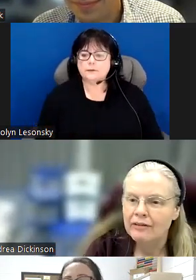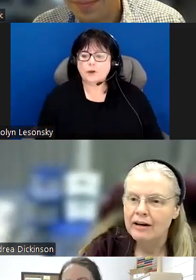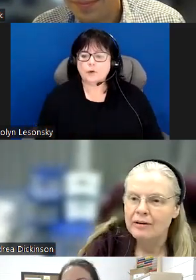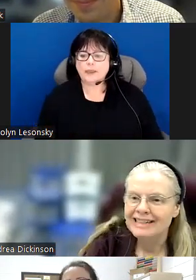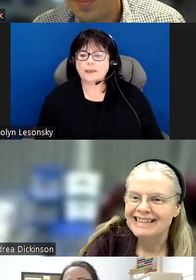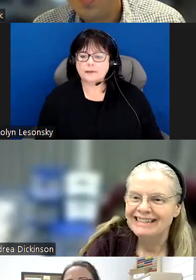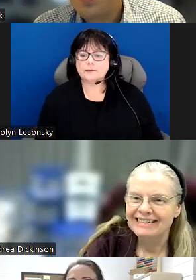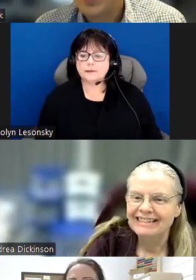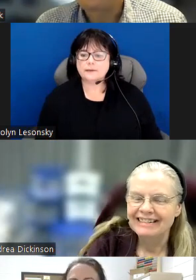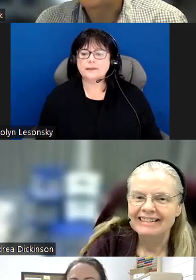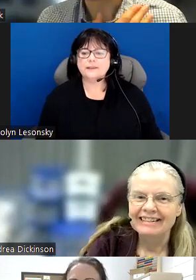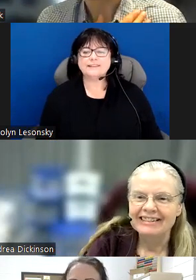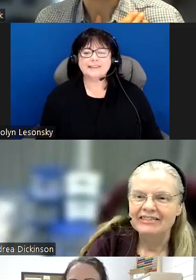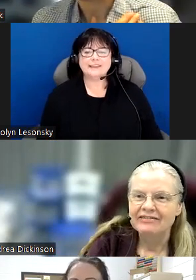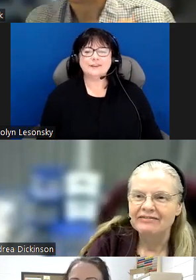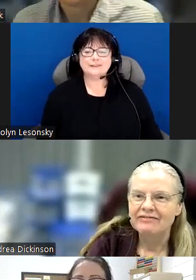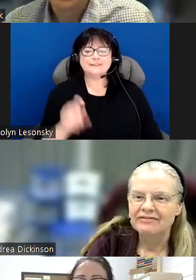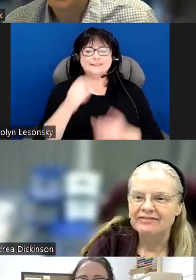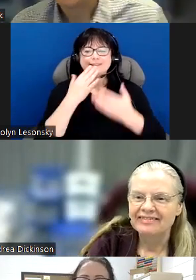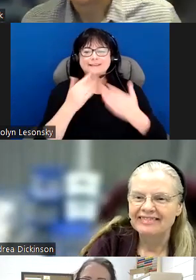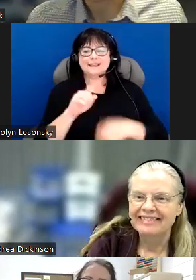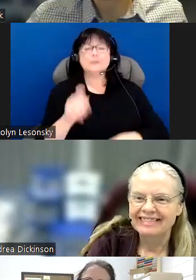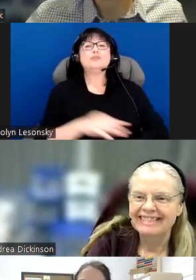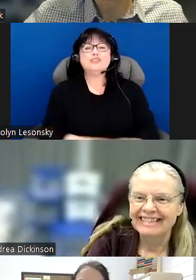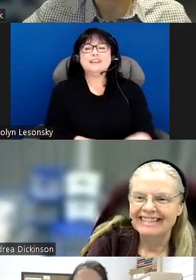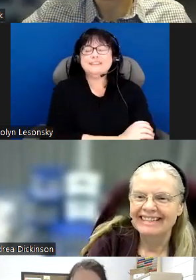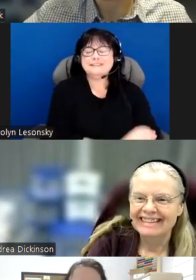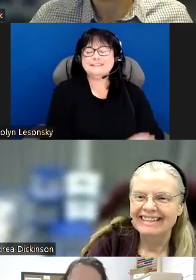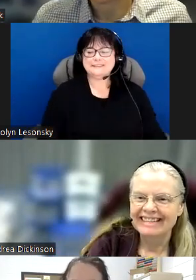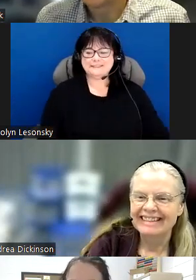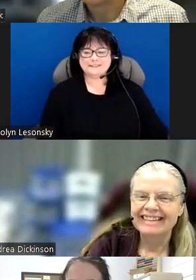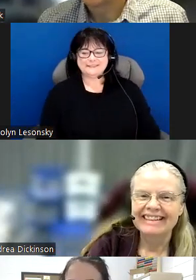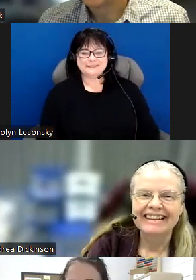Thank you for that Okay. question. Yes, thank you. I appreciate it.